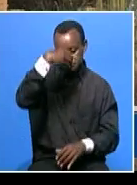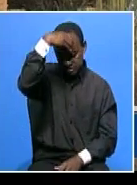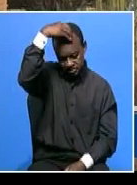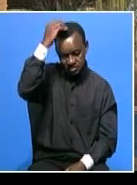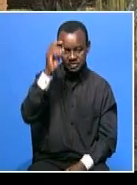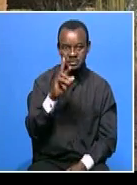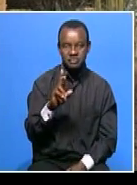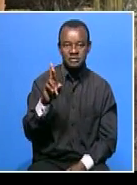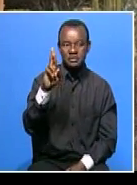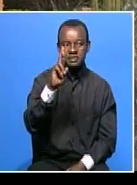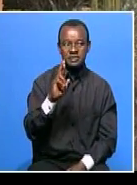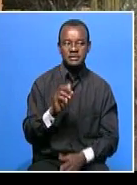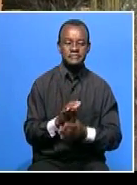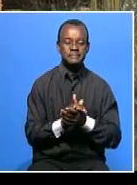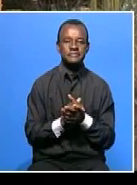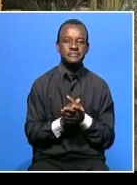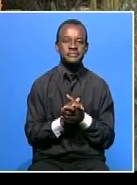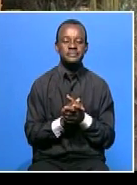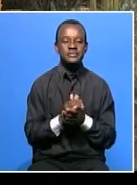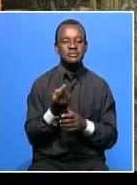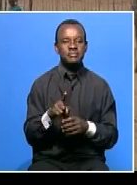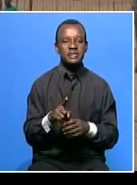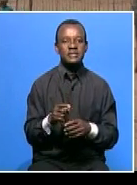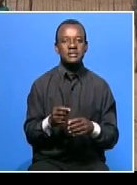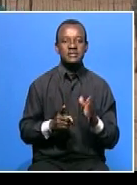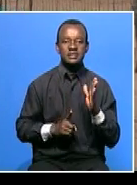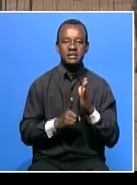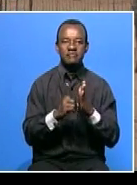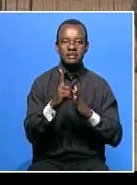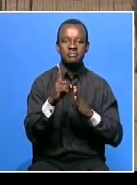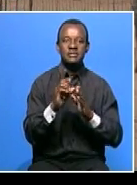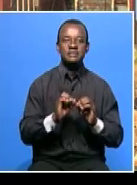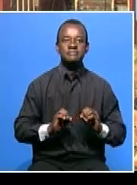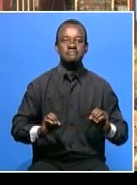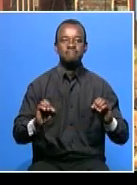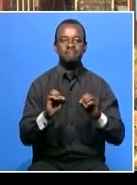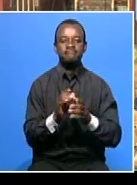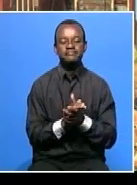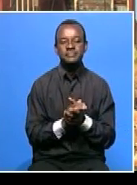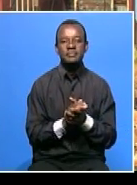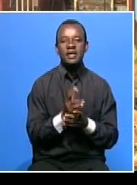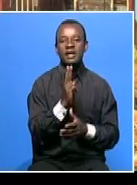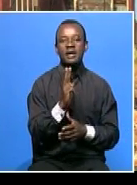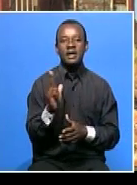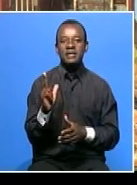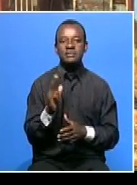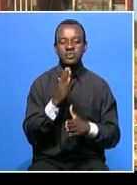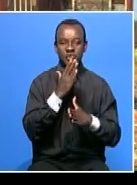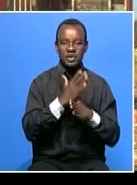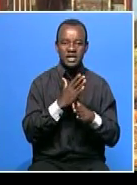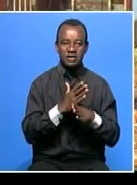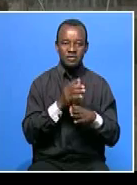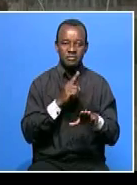it too suffers from limited development. Anchor residents survive on casual jobs and say they did